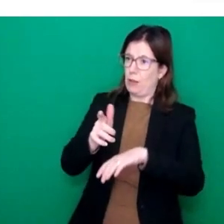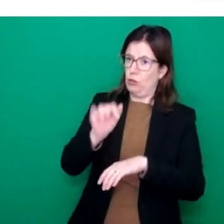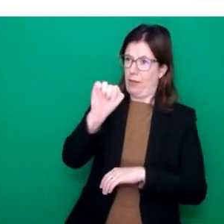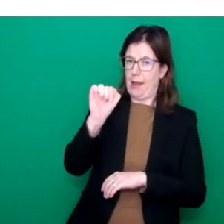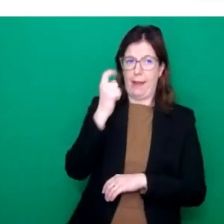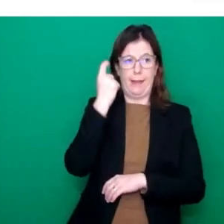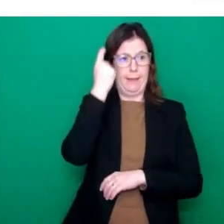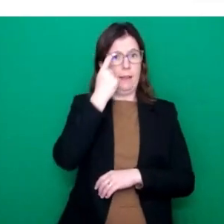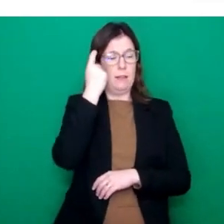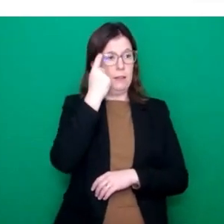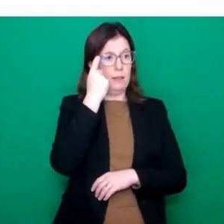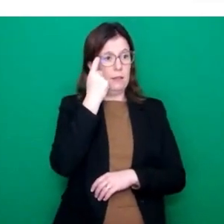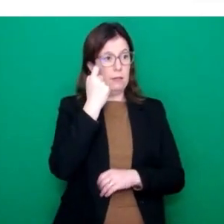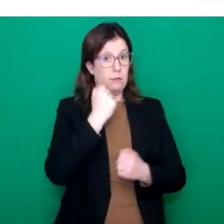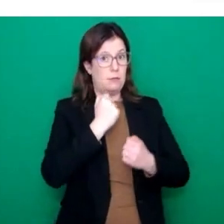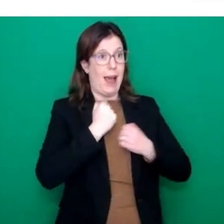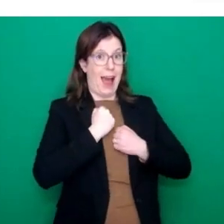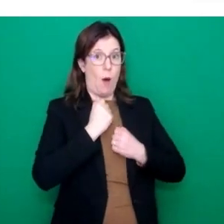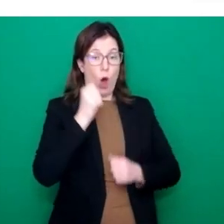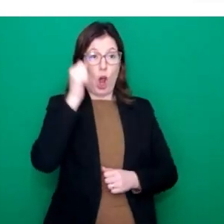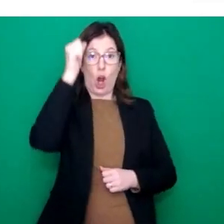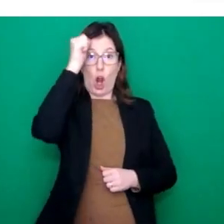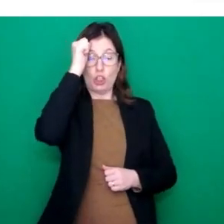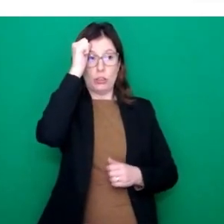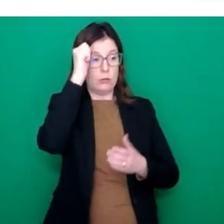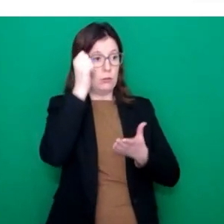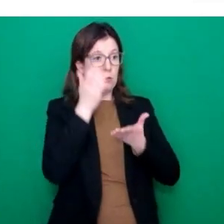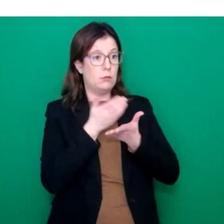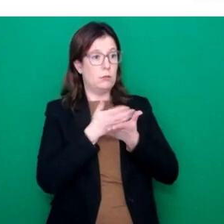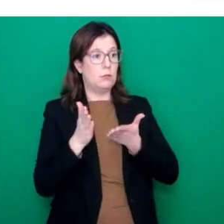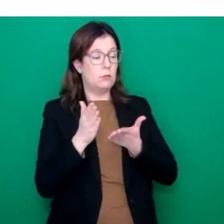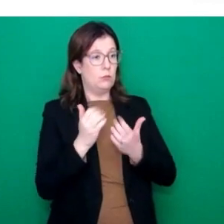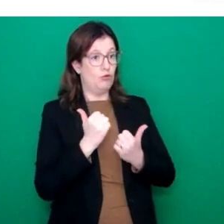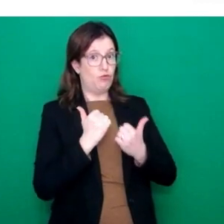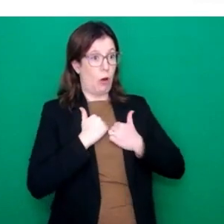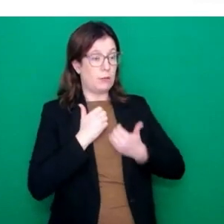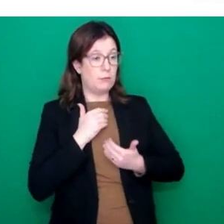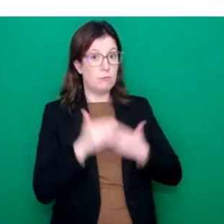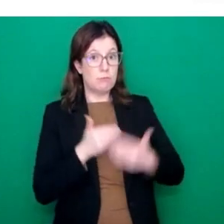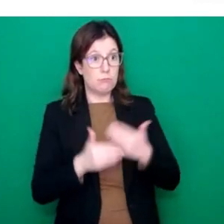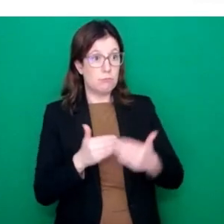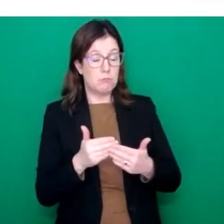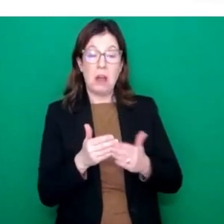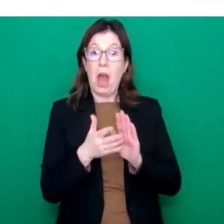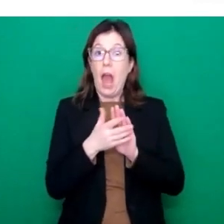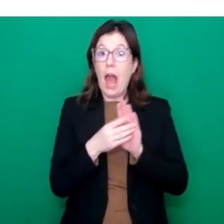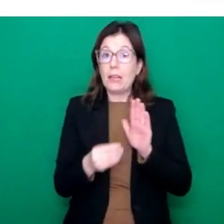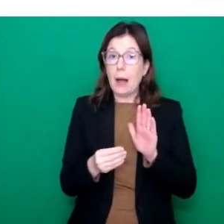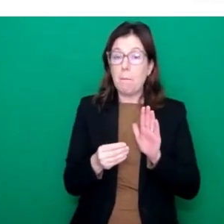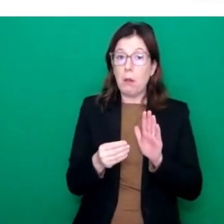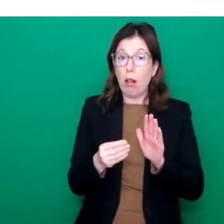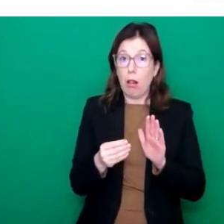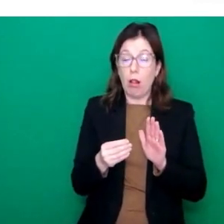merely cleansing our conscience or reassuring ourselves that we are doing things right? For instance, is it just